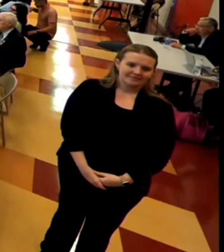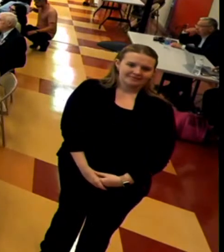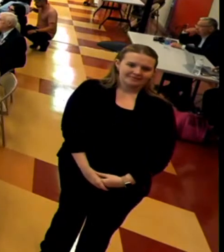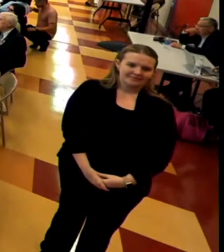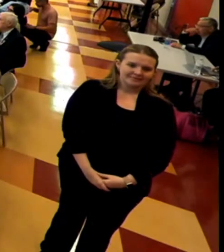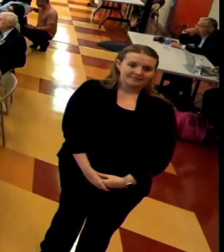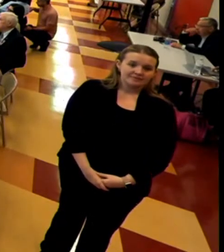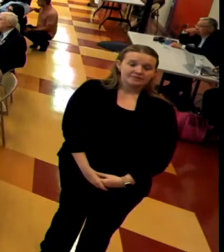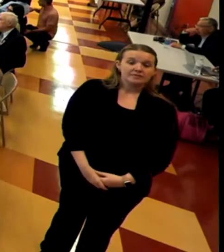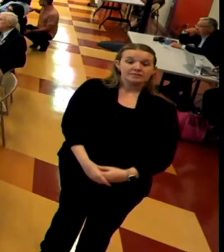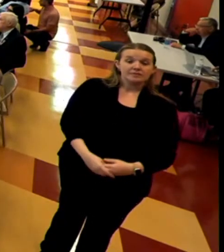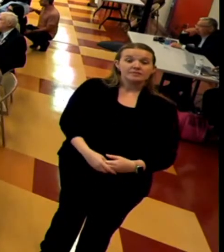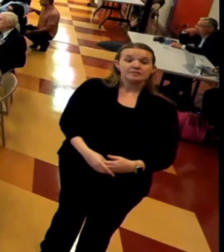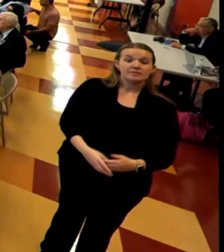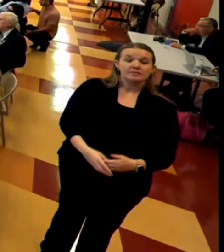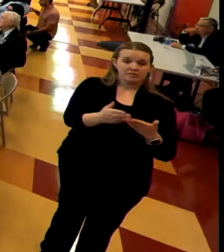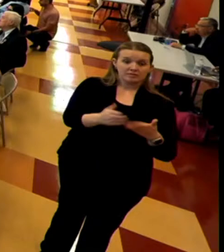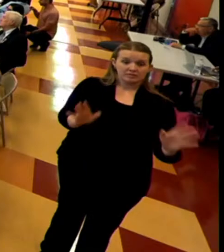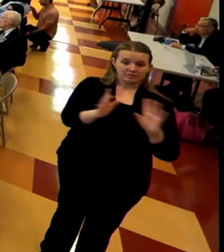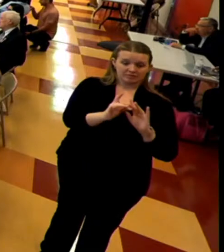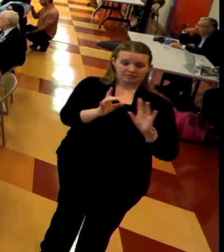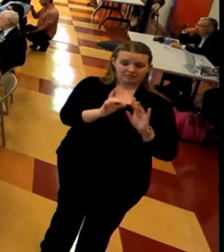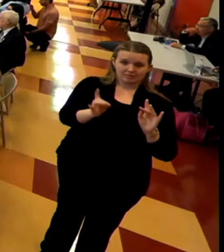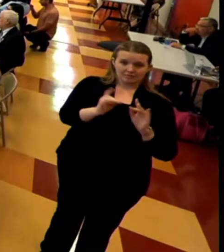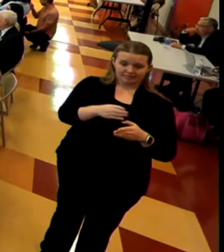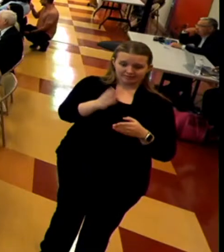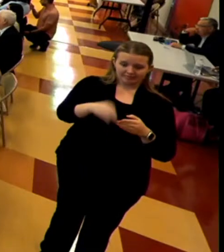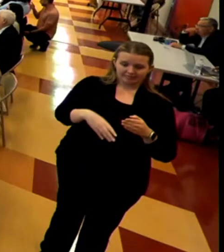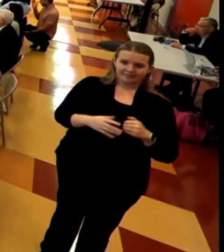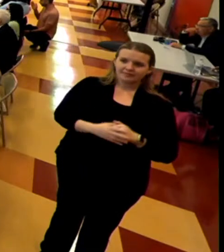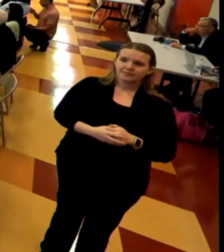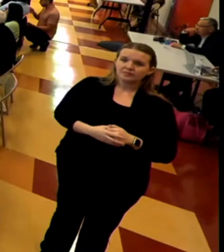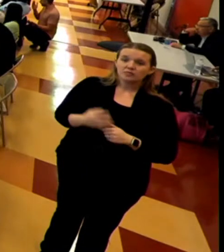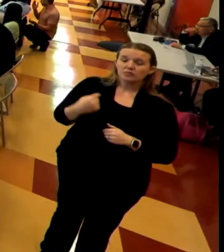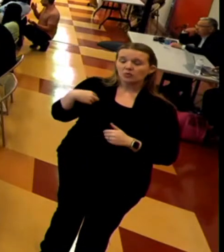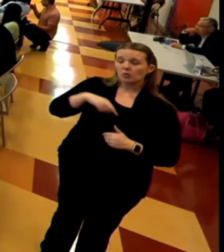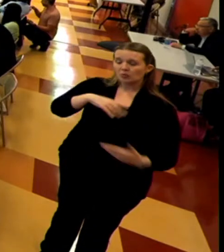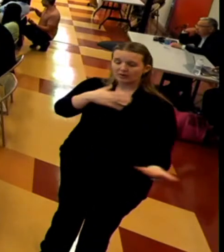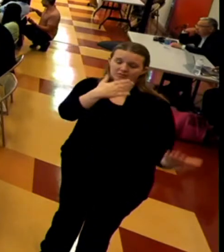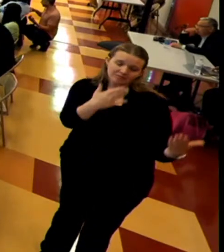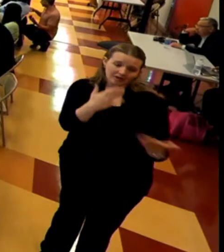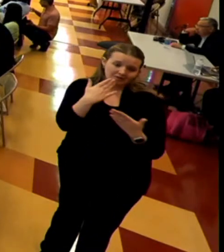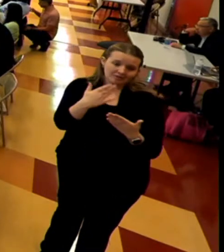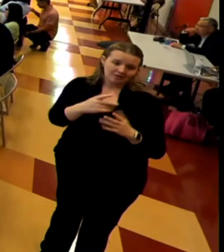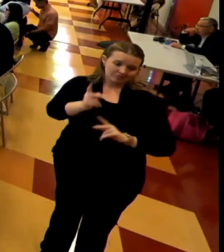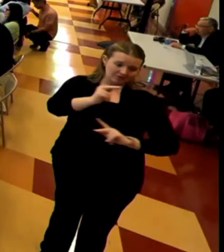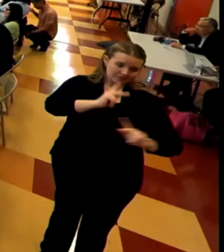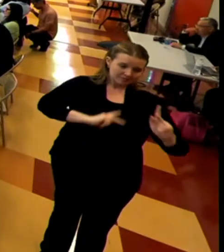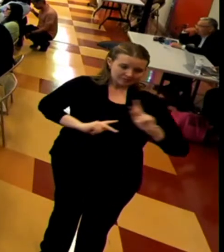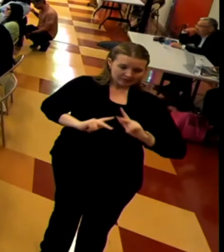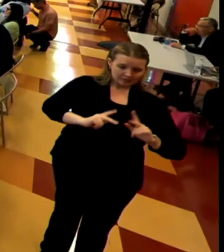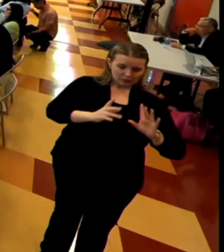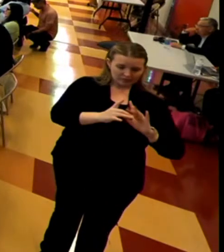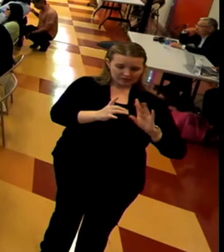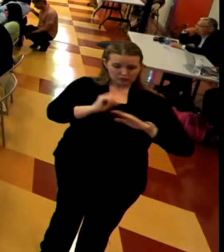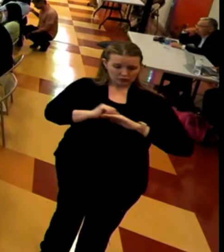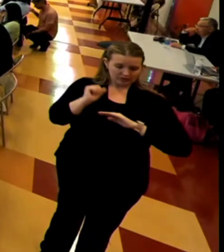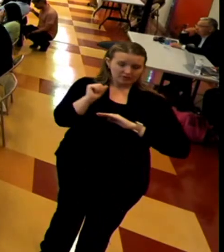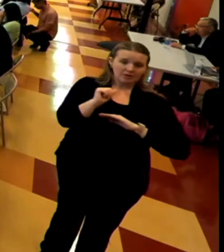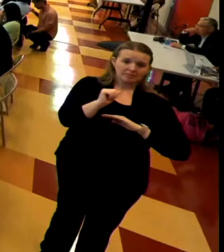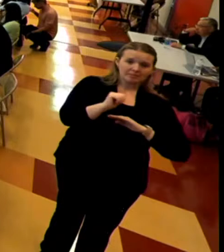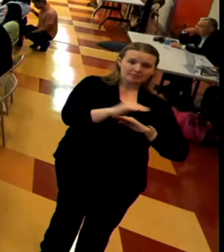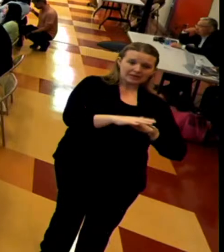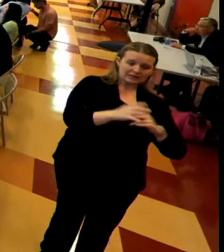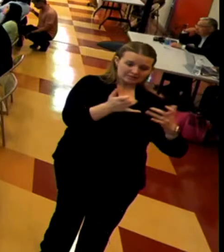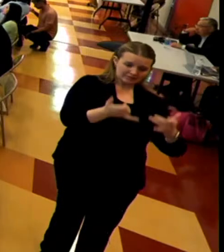And that concludes public comment. Okay, we would like to thank those individuals who submitted comments to us